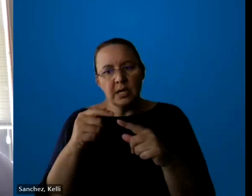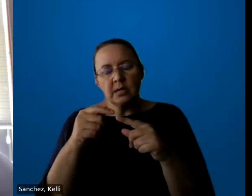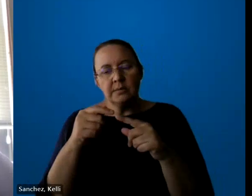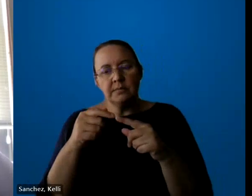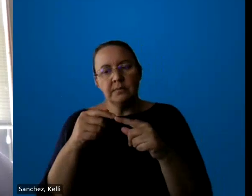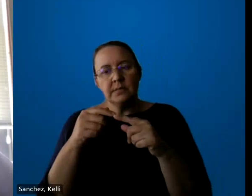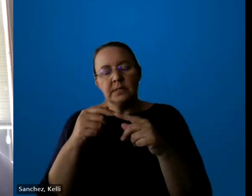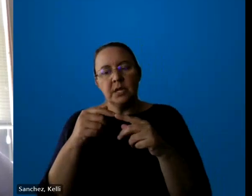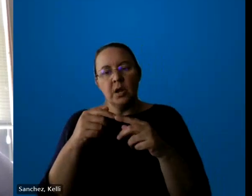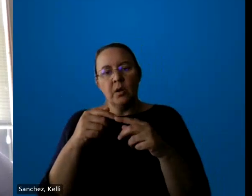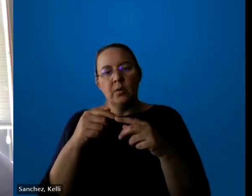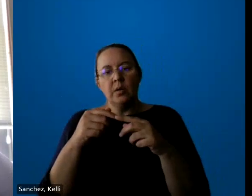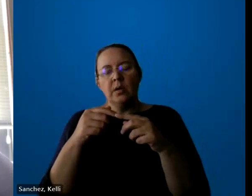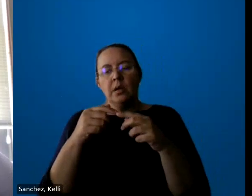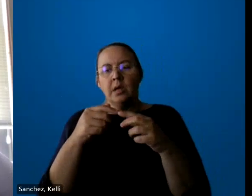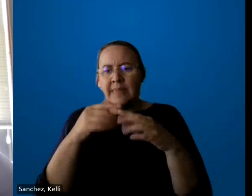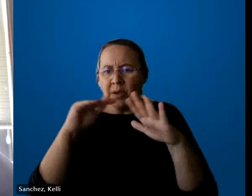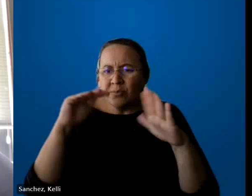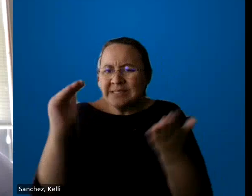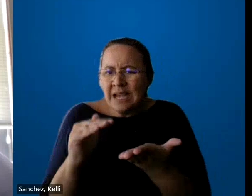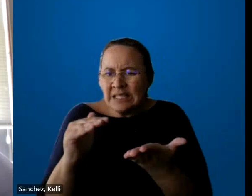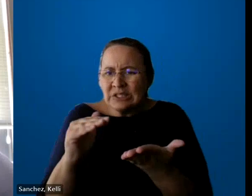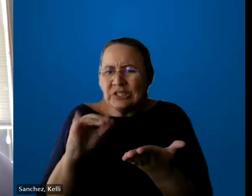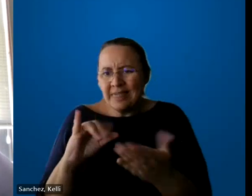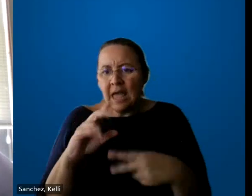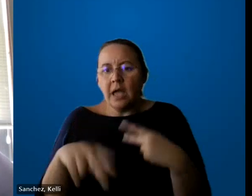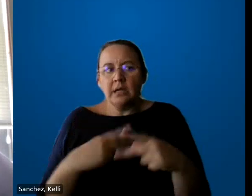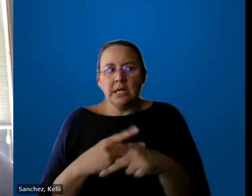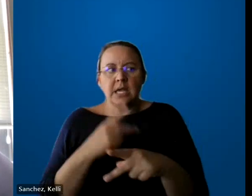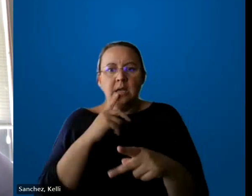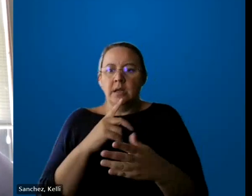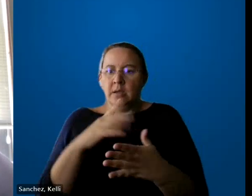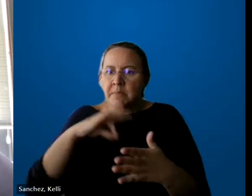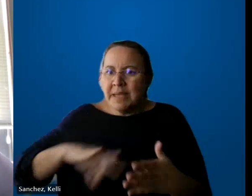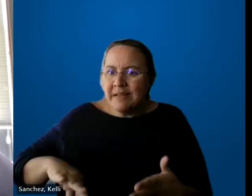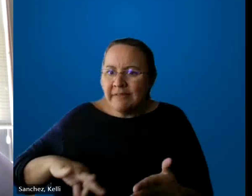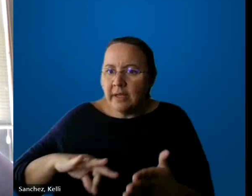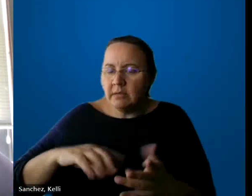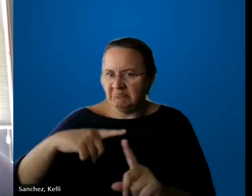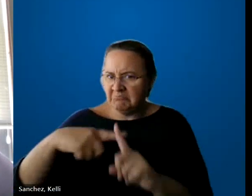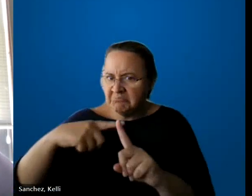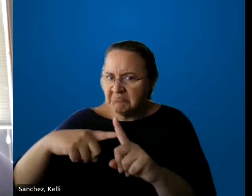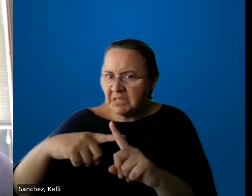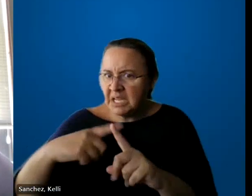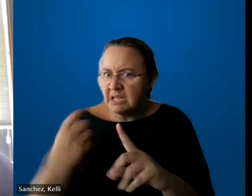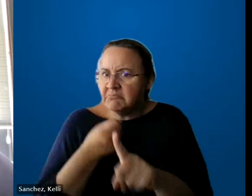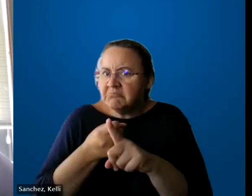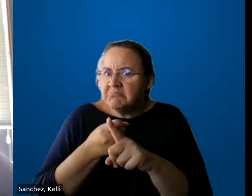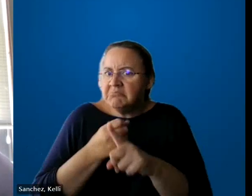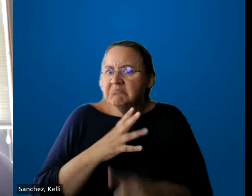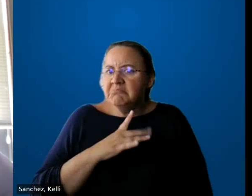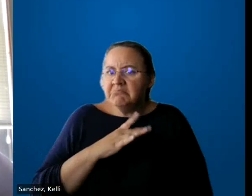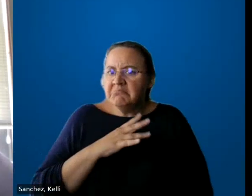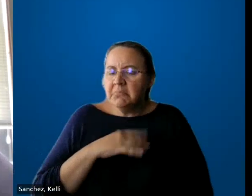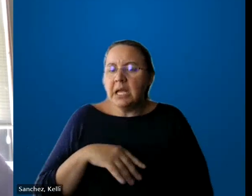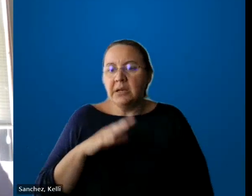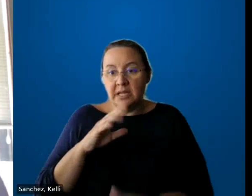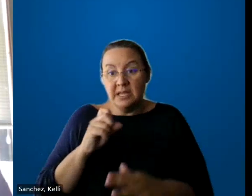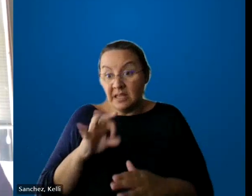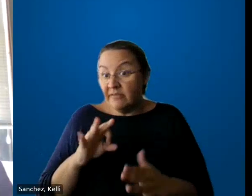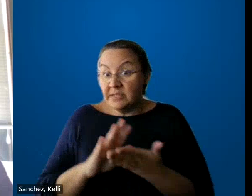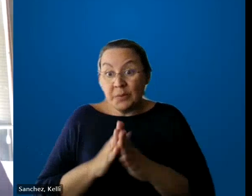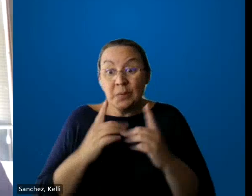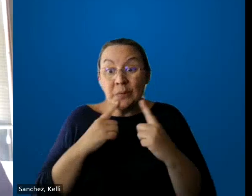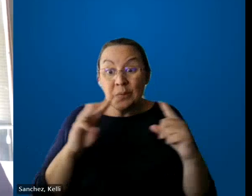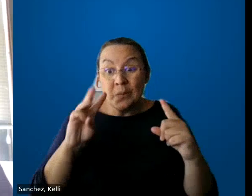We show that it benefits the people and communities that are using it well. And I really think